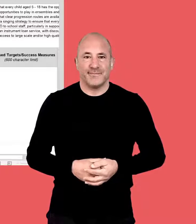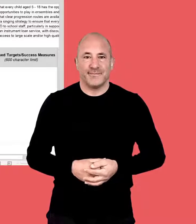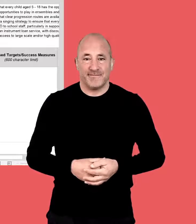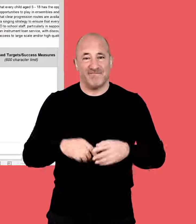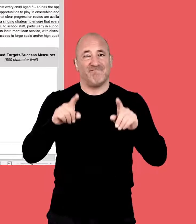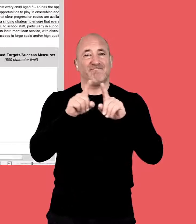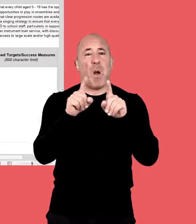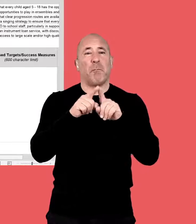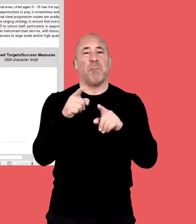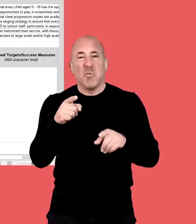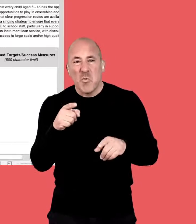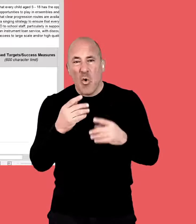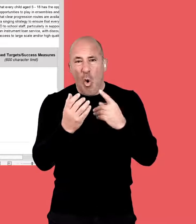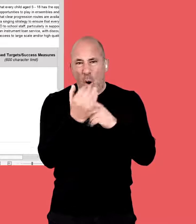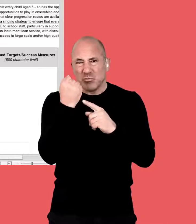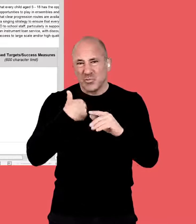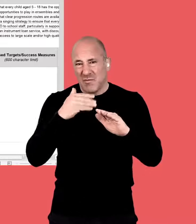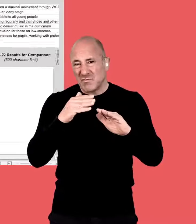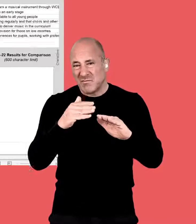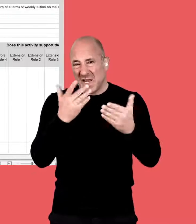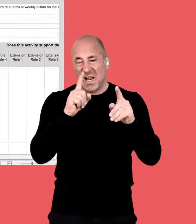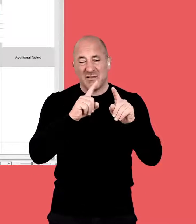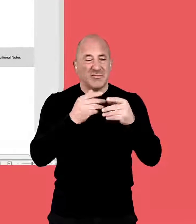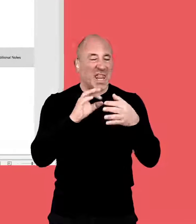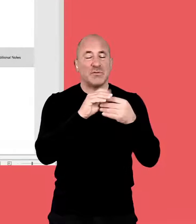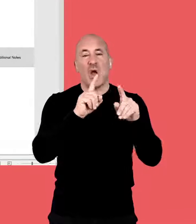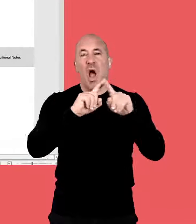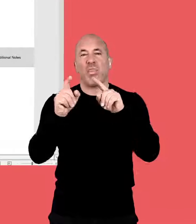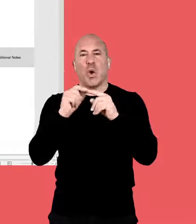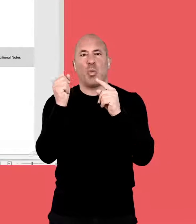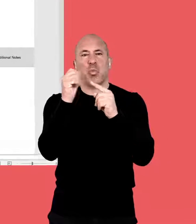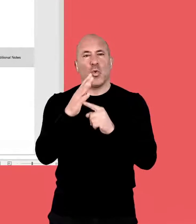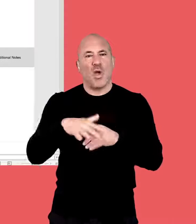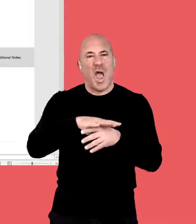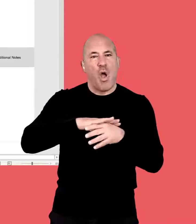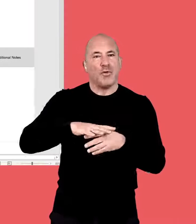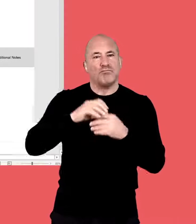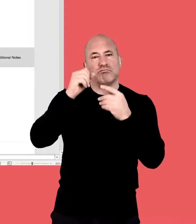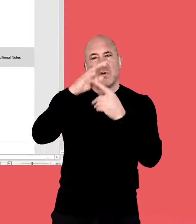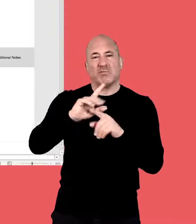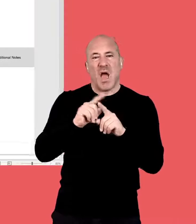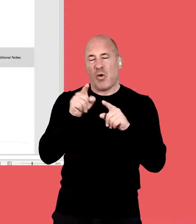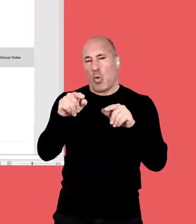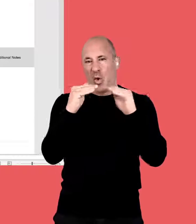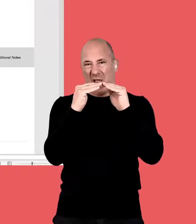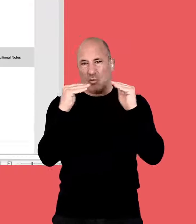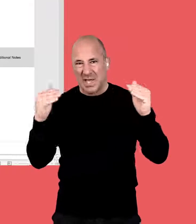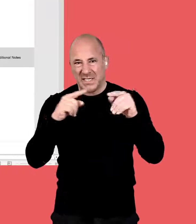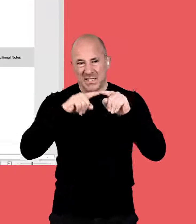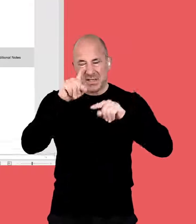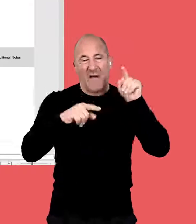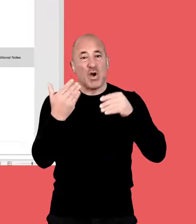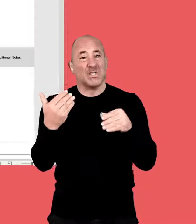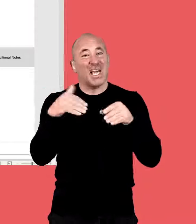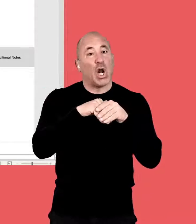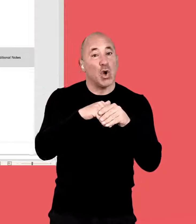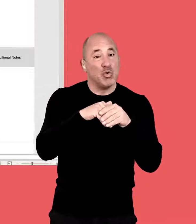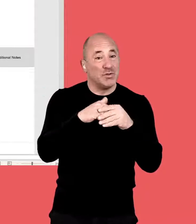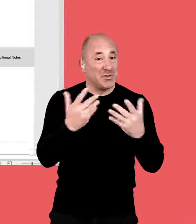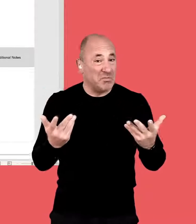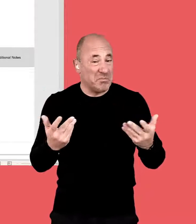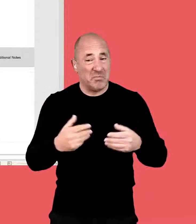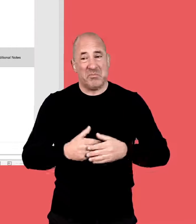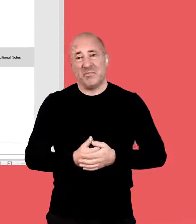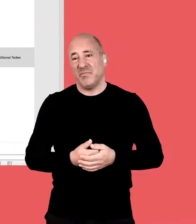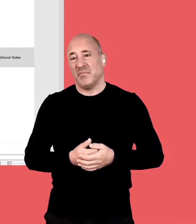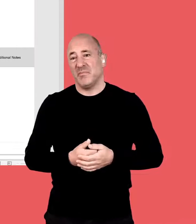You may also choose to provide objectives relating to other key priority areas, such as equality, diversity